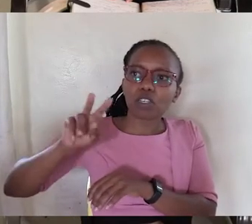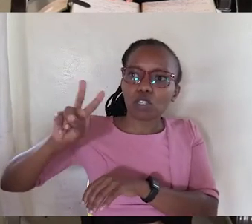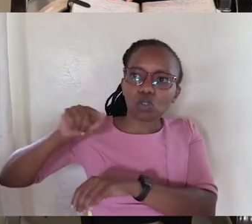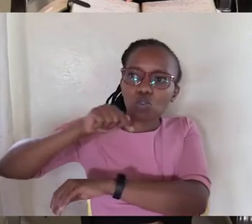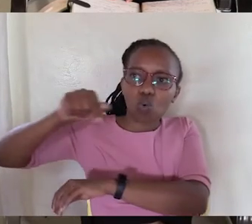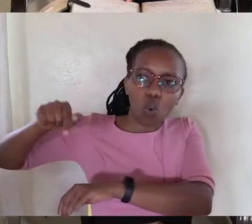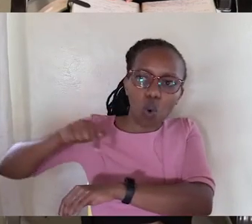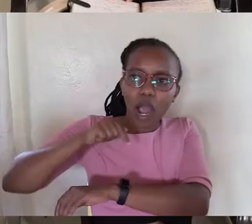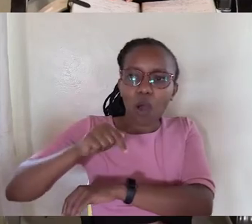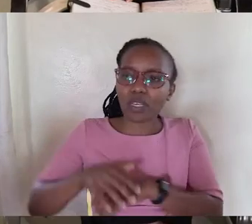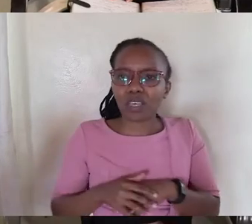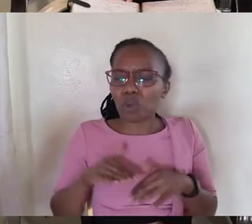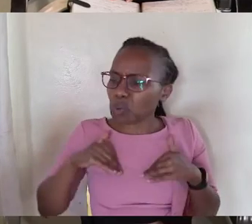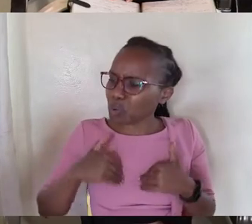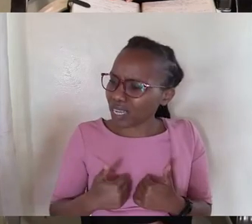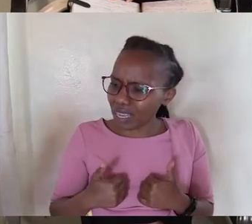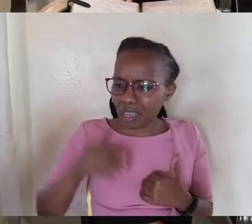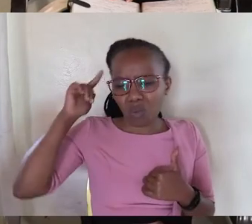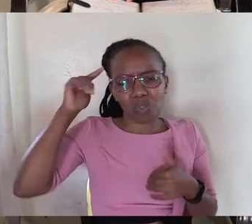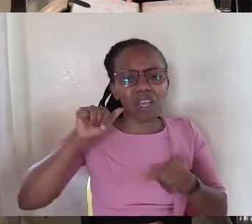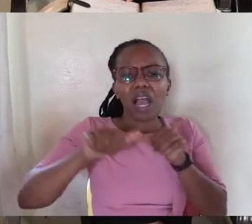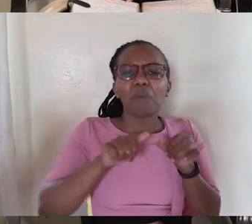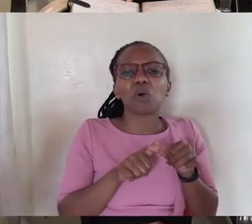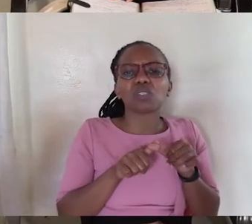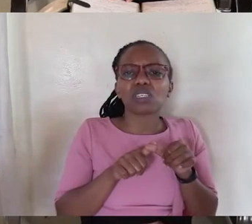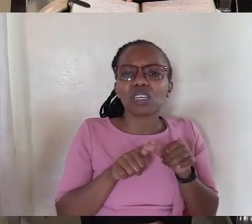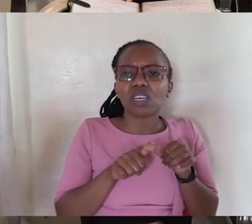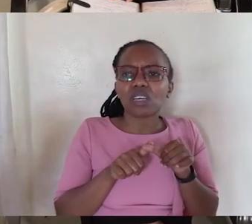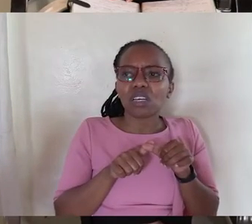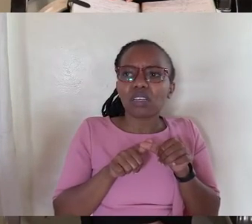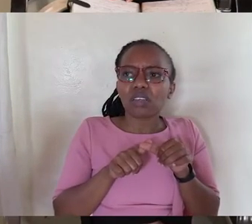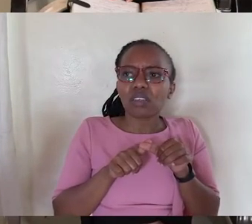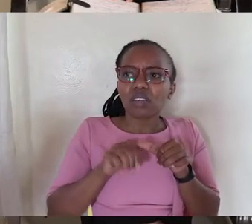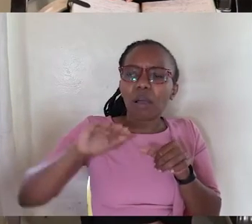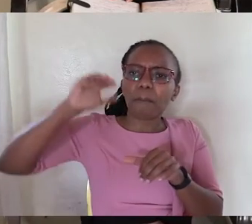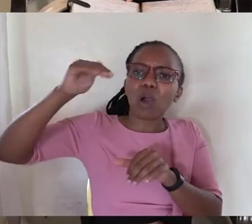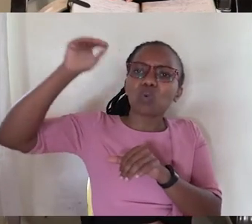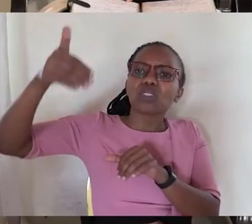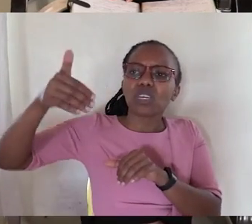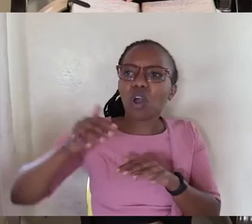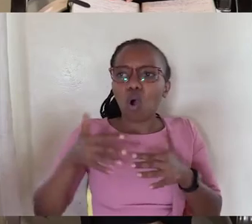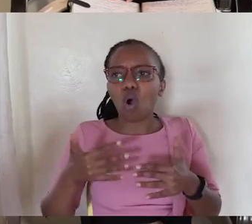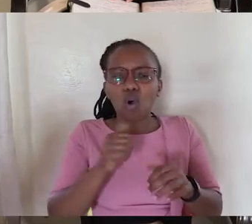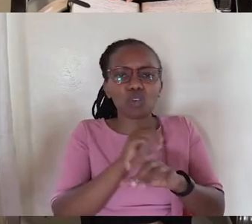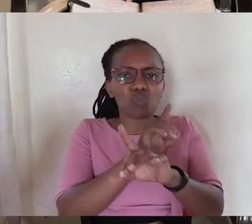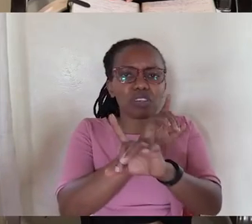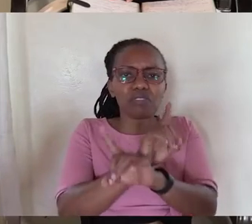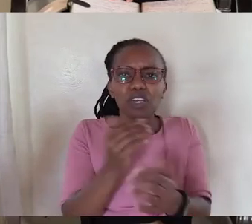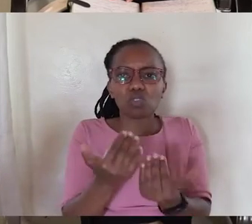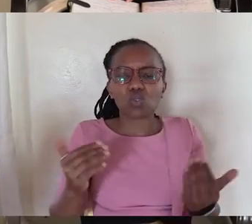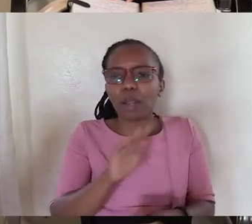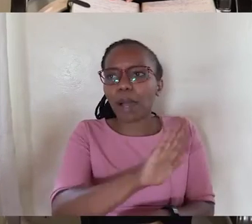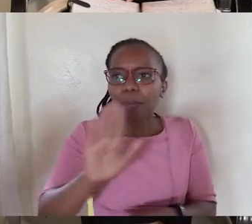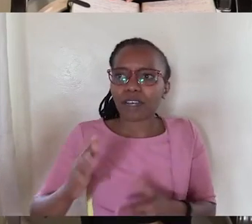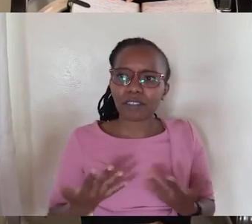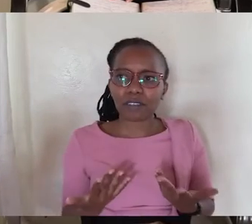is ravaged, is broken, are you going to think about going for 2 hours? Are you going to think about, first of all, defending your children from the would-be marauders that are about to come?